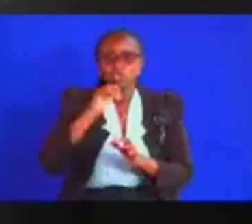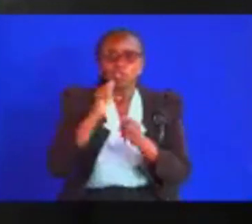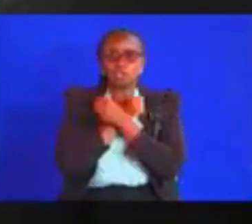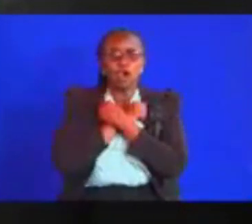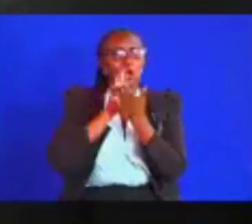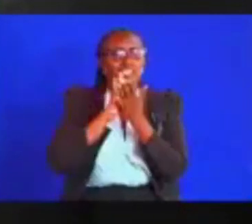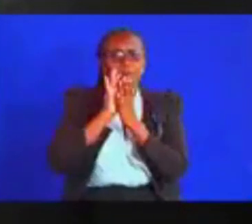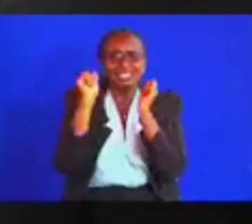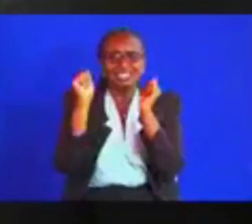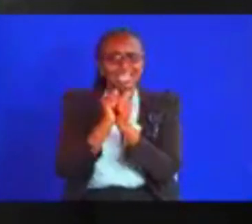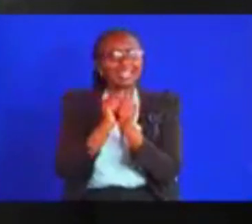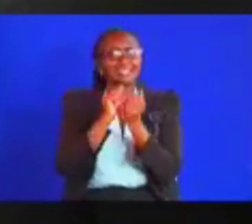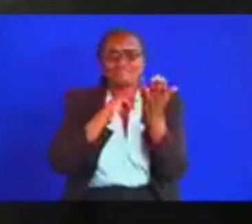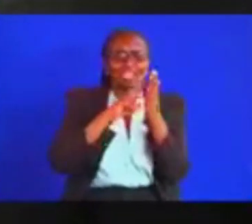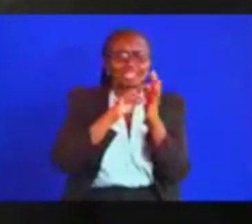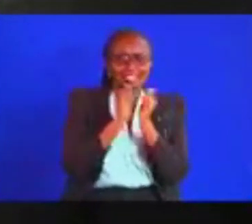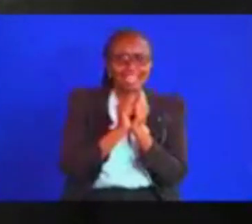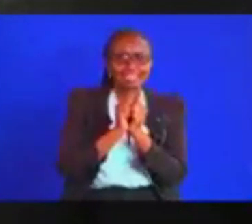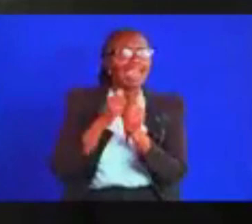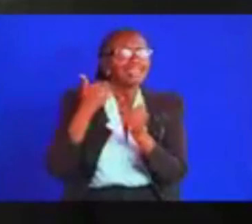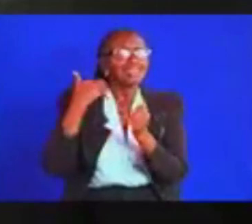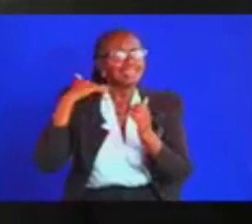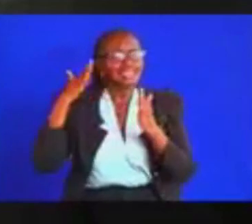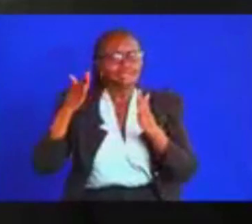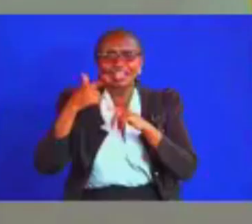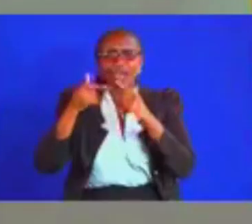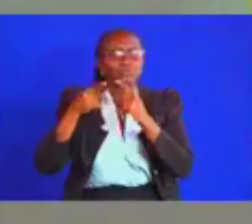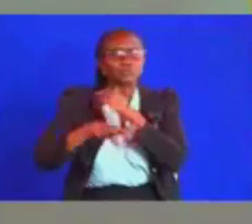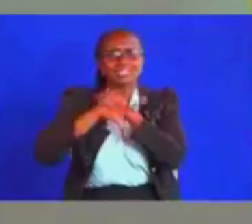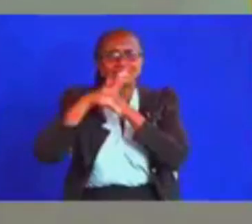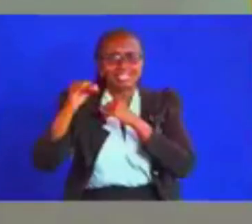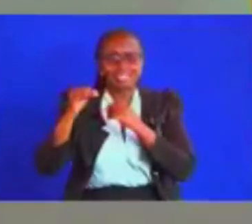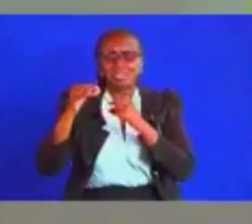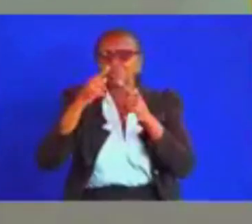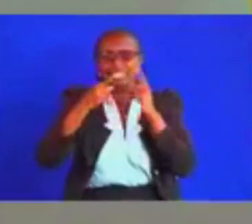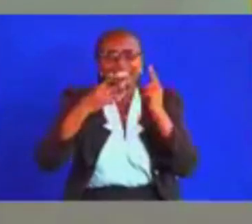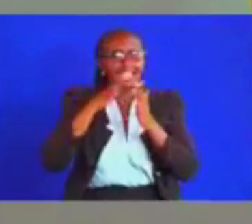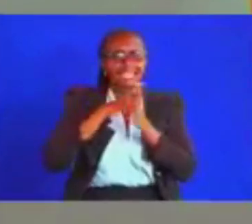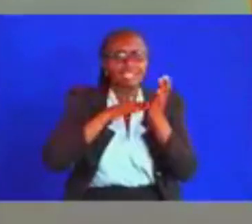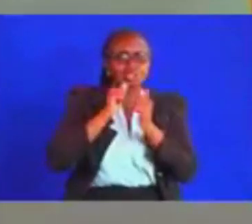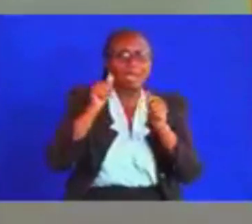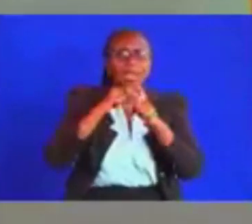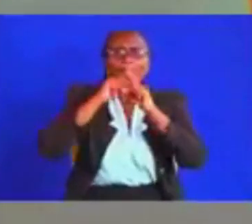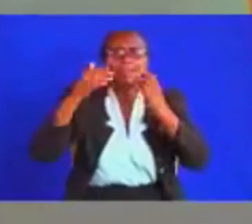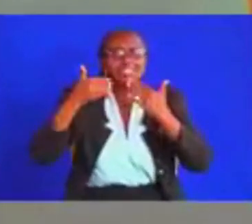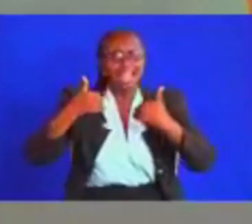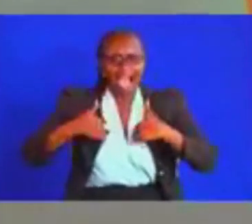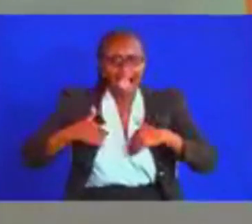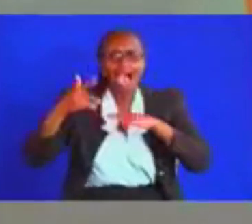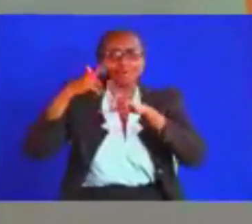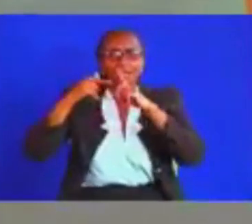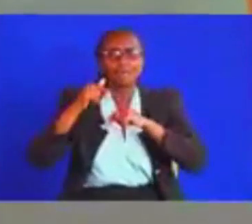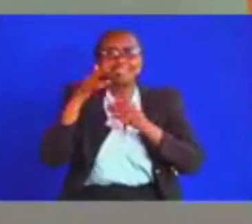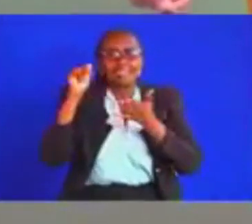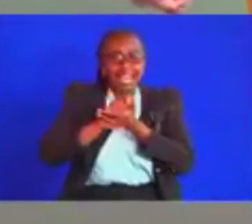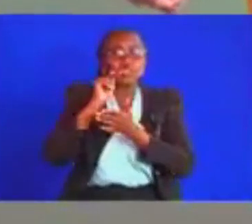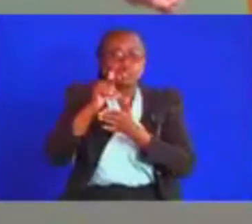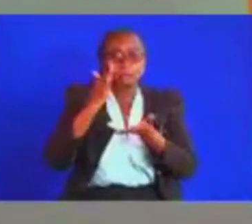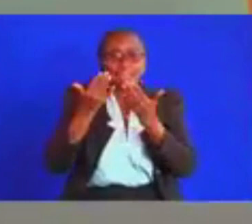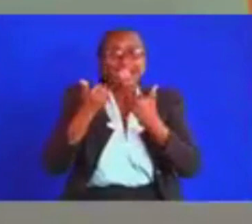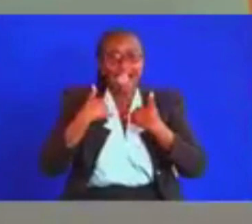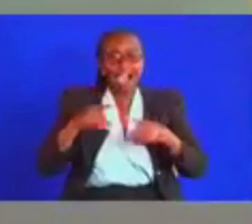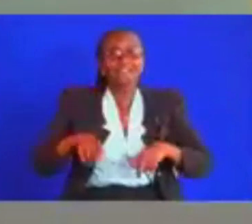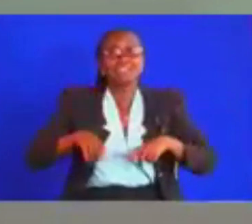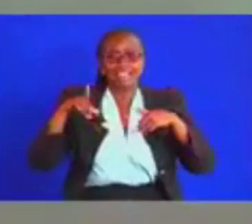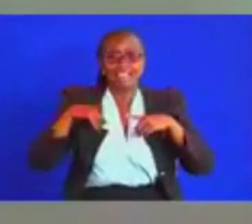John 10:10, the thief cometh not, but for to steal, to kill, to destroy. He says, but I am come that ye might have life, and that